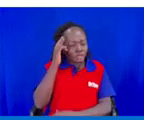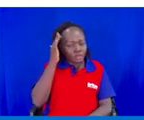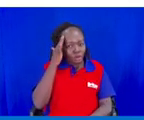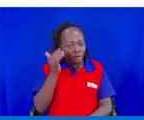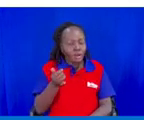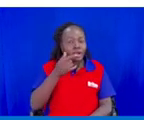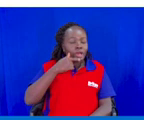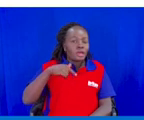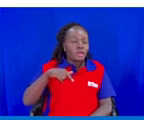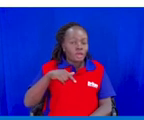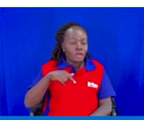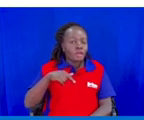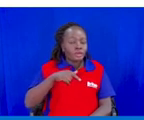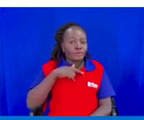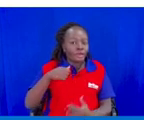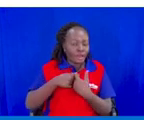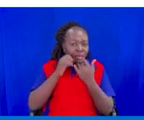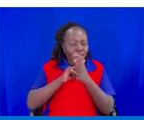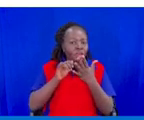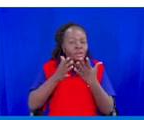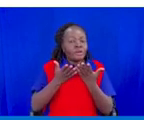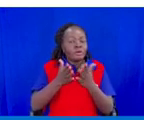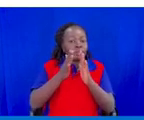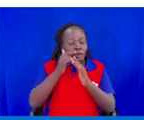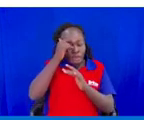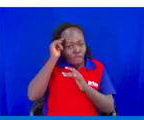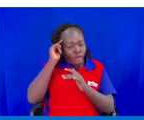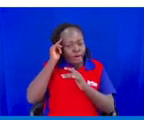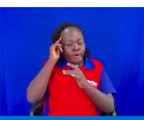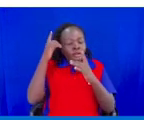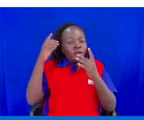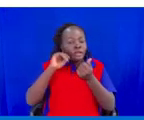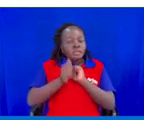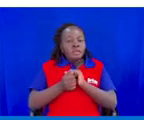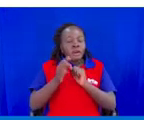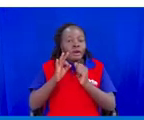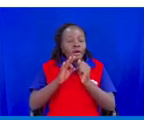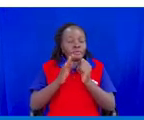rates inched up, it's because of the reversal of the interest rate caps.